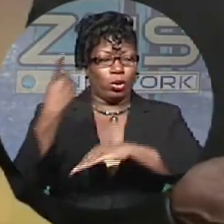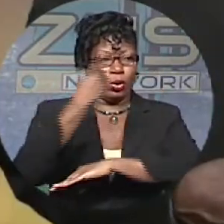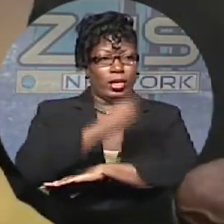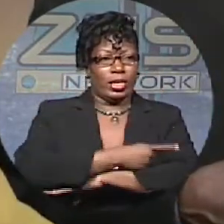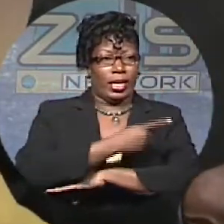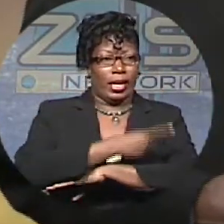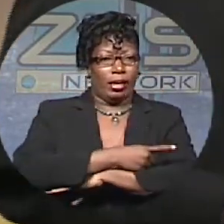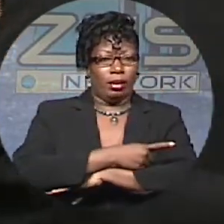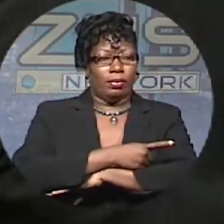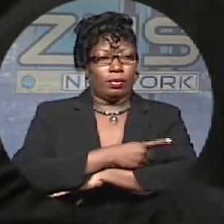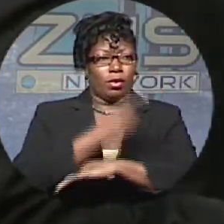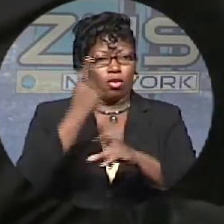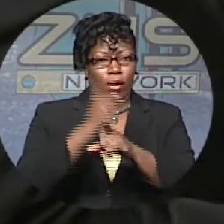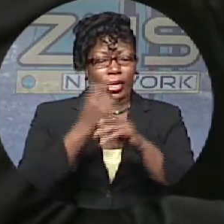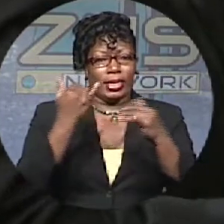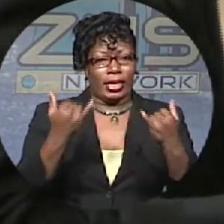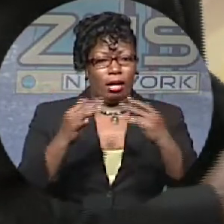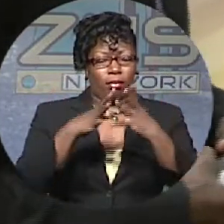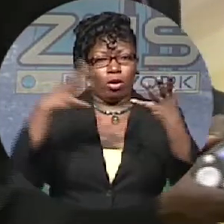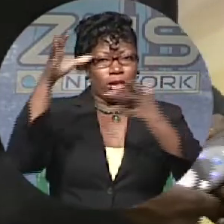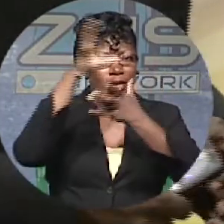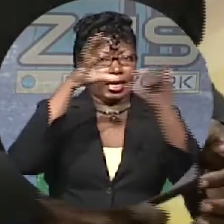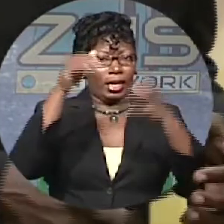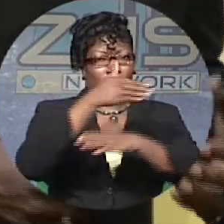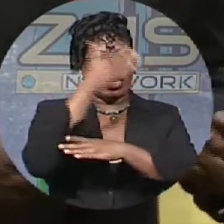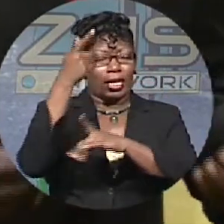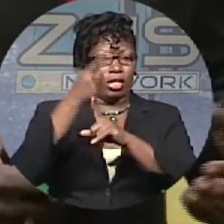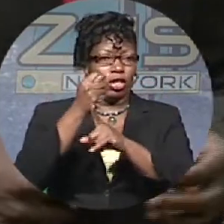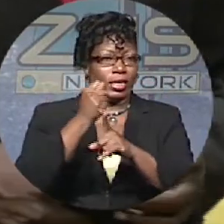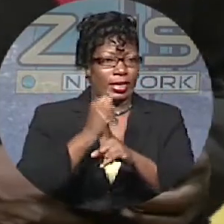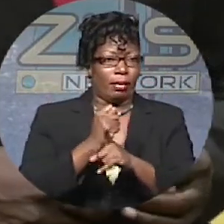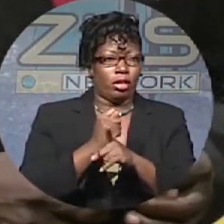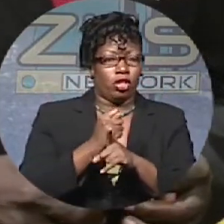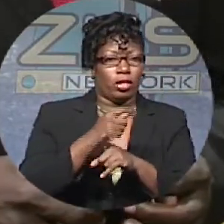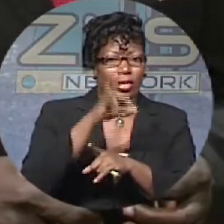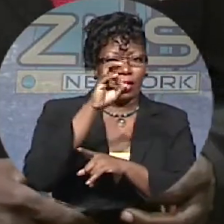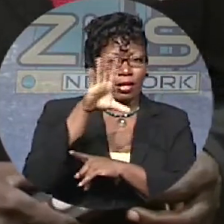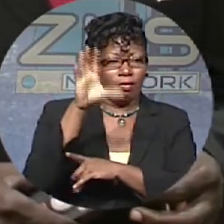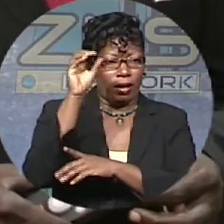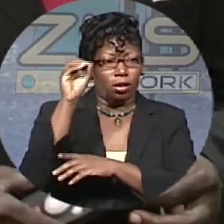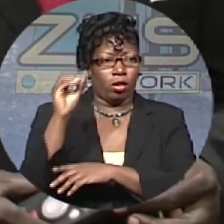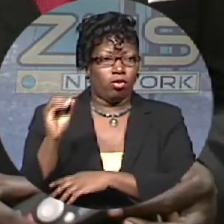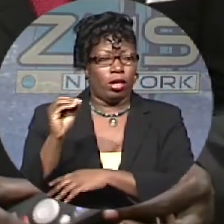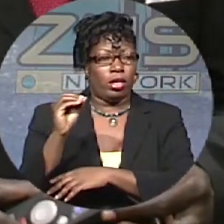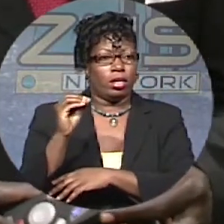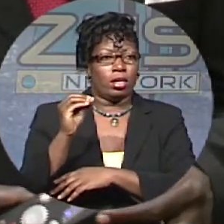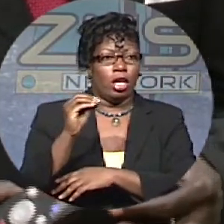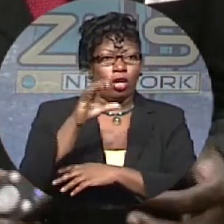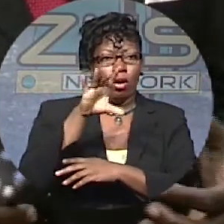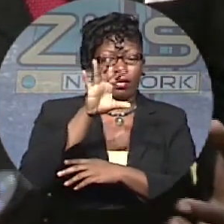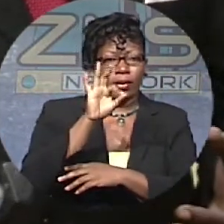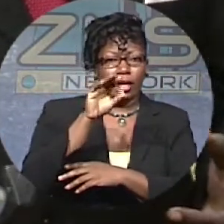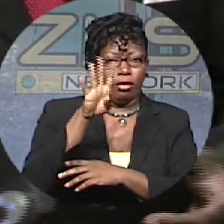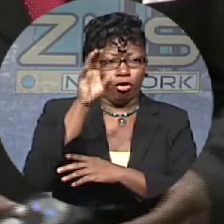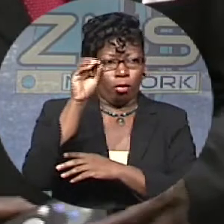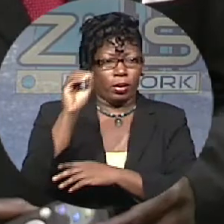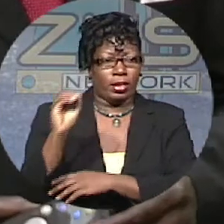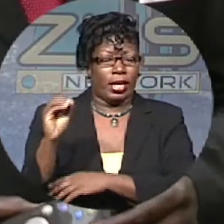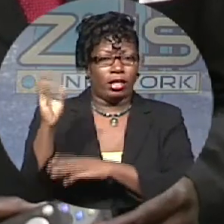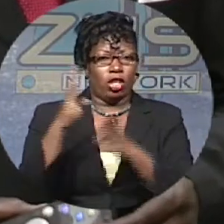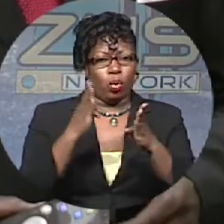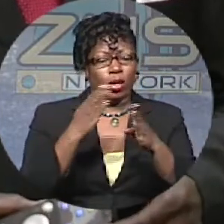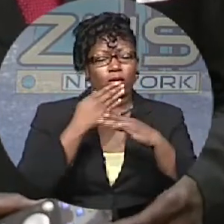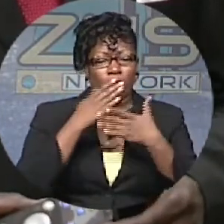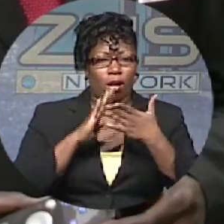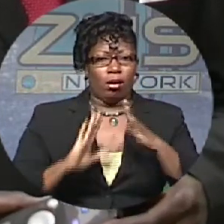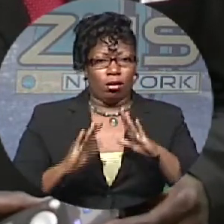of our studios just now, we have mostly cloudy skies, temperature 75 degrees, relative humidity 94%. Your winds are calm, barometric